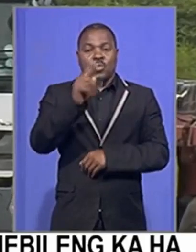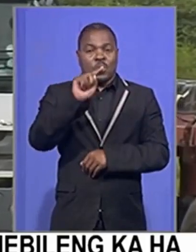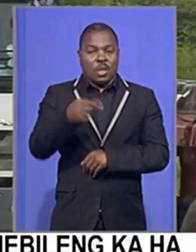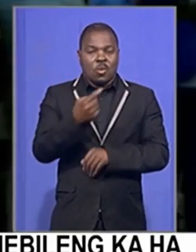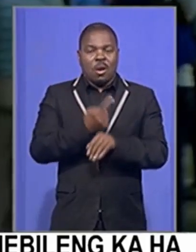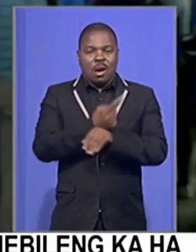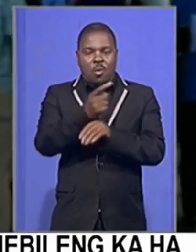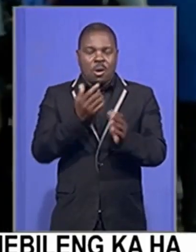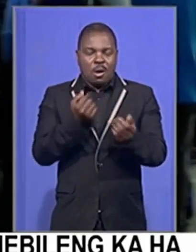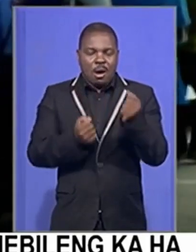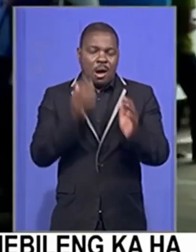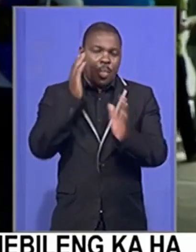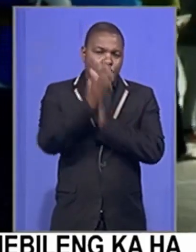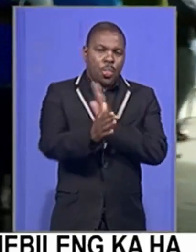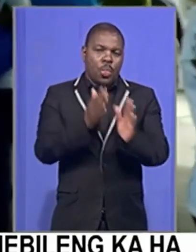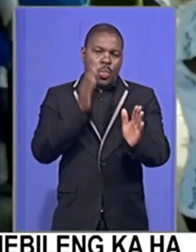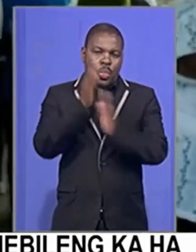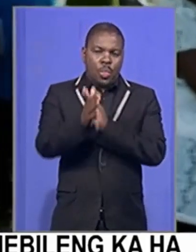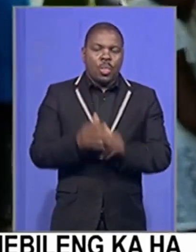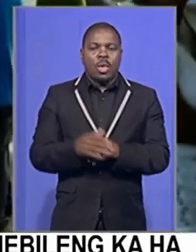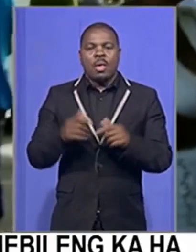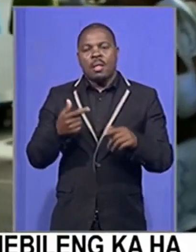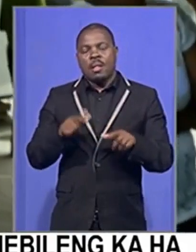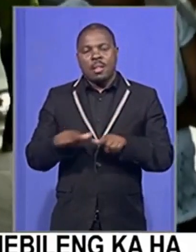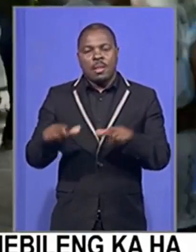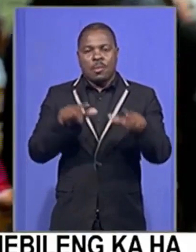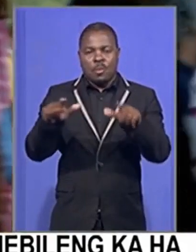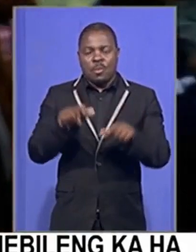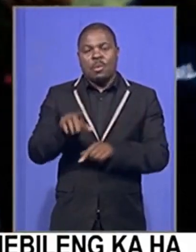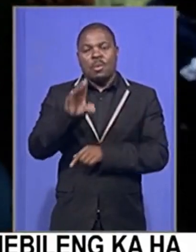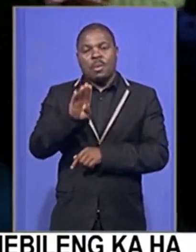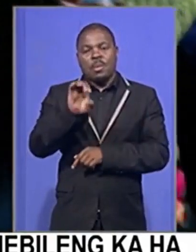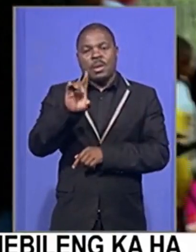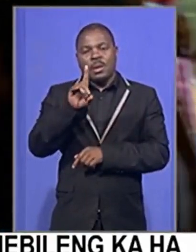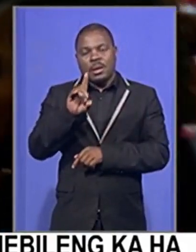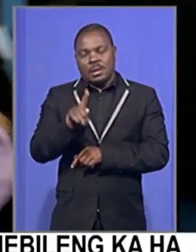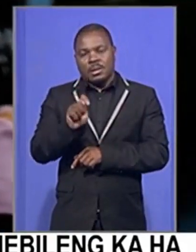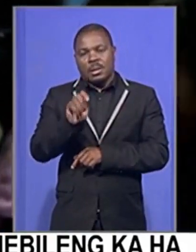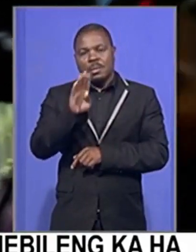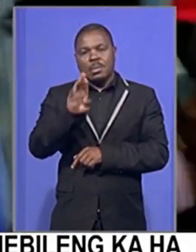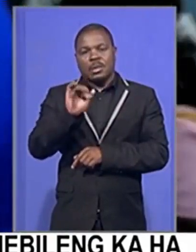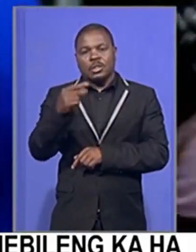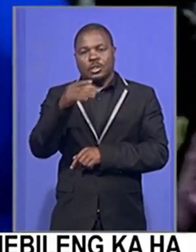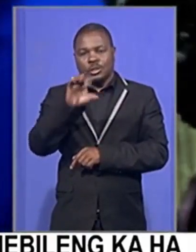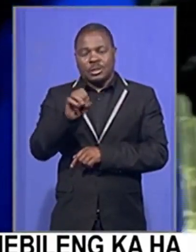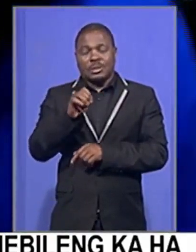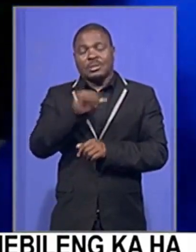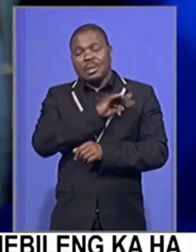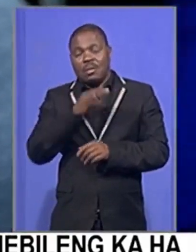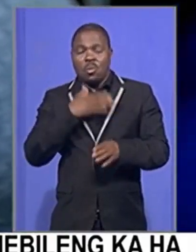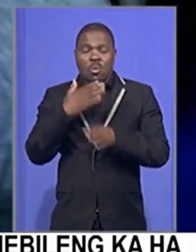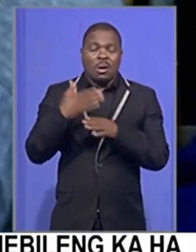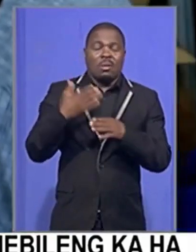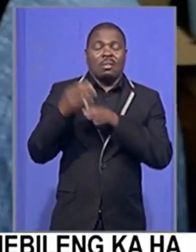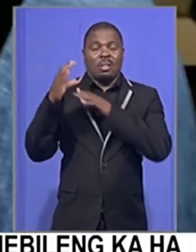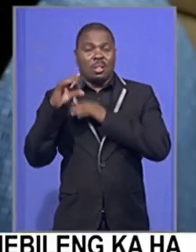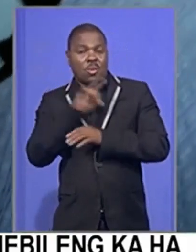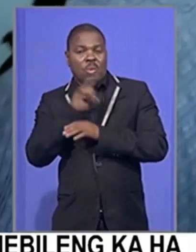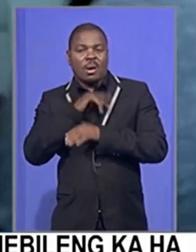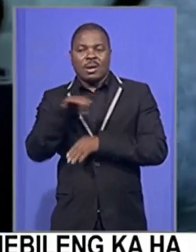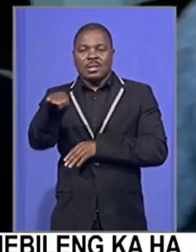hora. Ka Limpopo bahlanka le dibohong la Beit Bridge ba tshwarane le mosebetsi o matla nakong ena eo baahi ba Zimbabwe